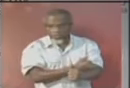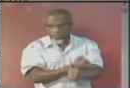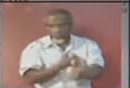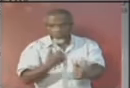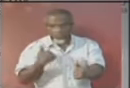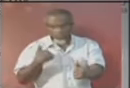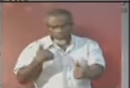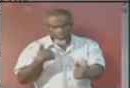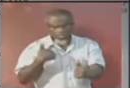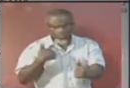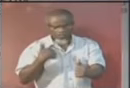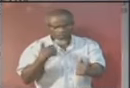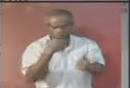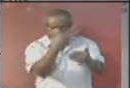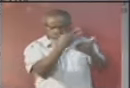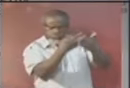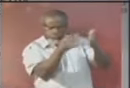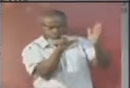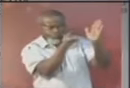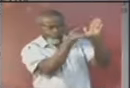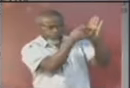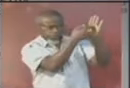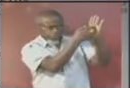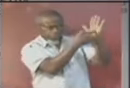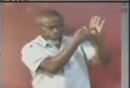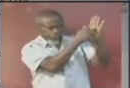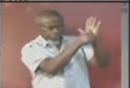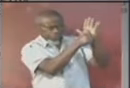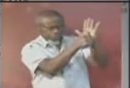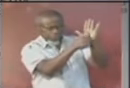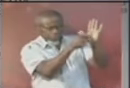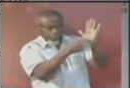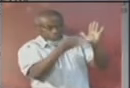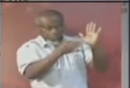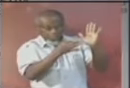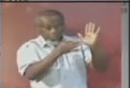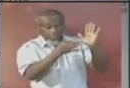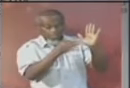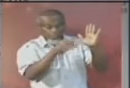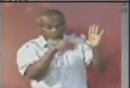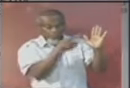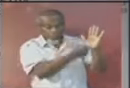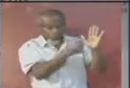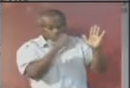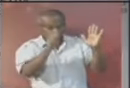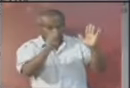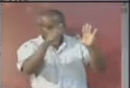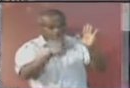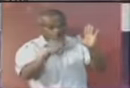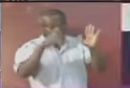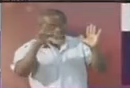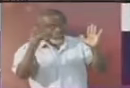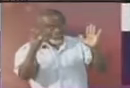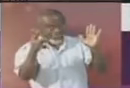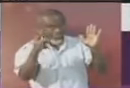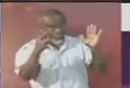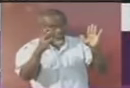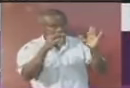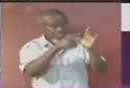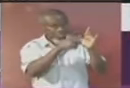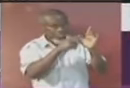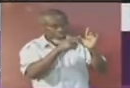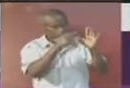The flyer has, if you are vaccinated on April 7th, you come out on June 6th, and it goes down